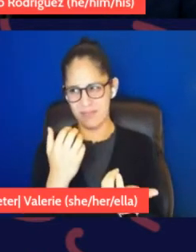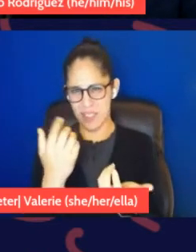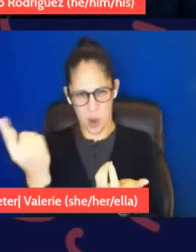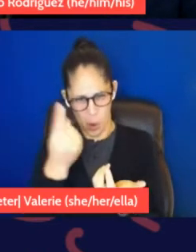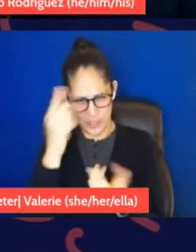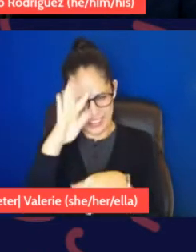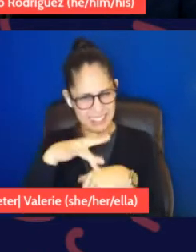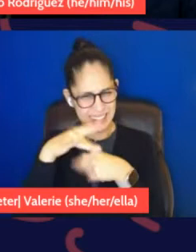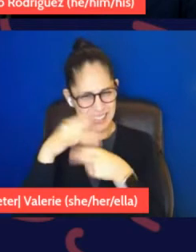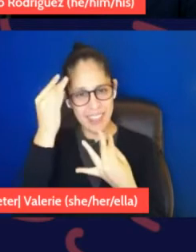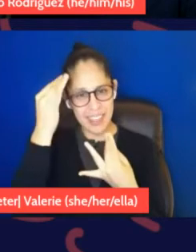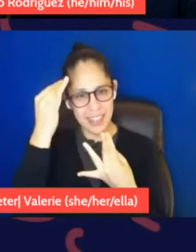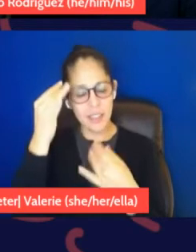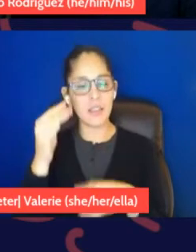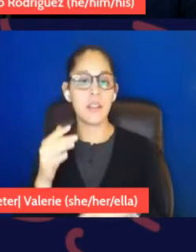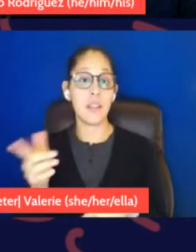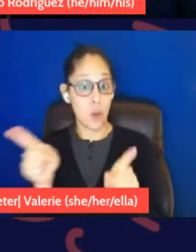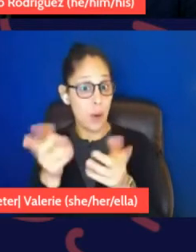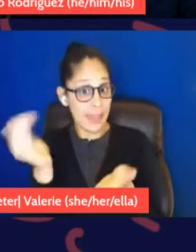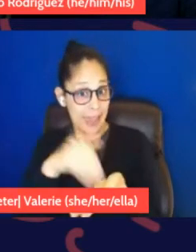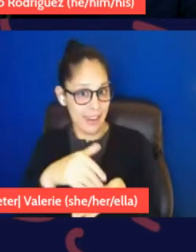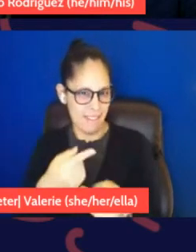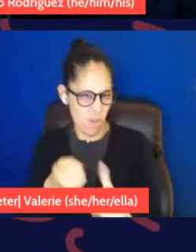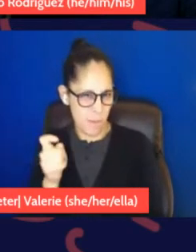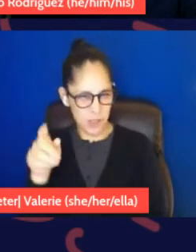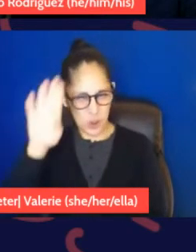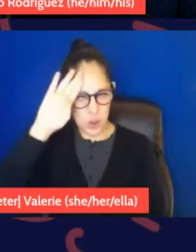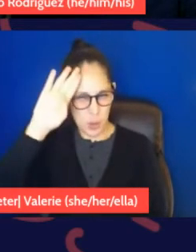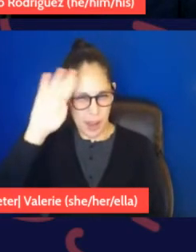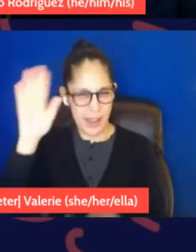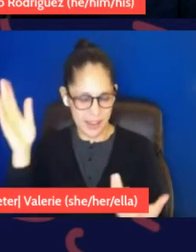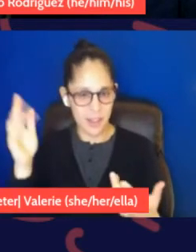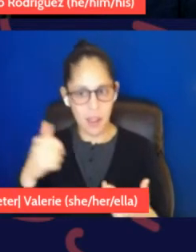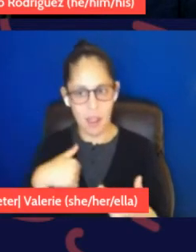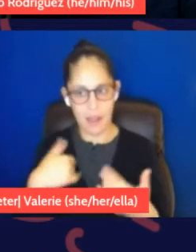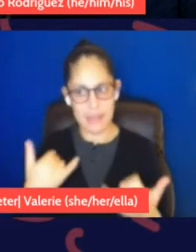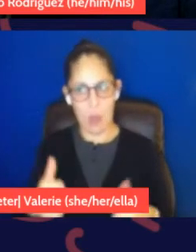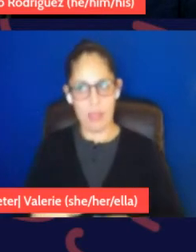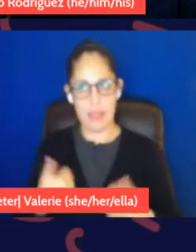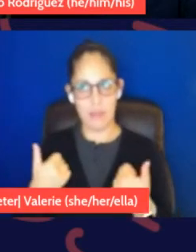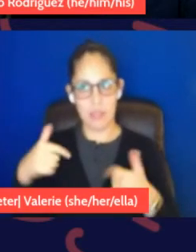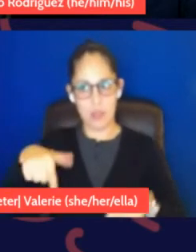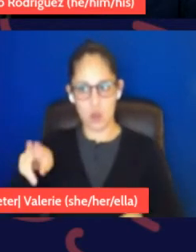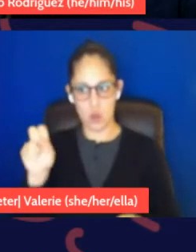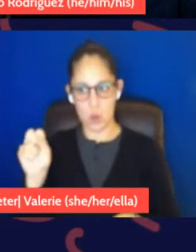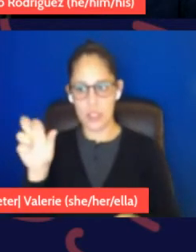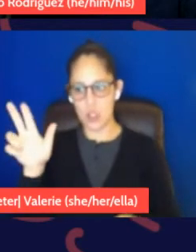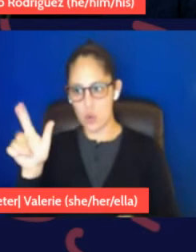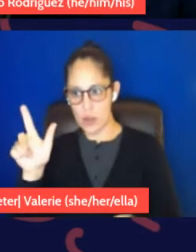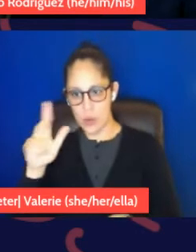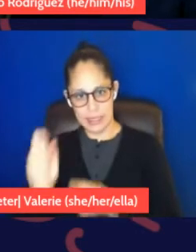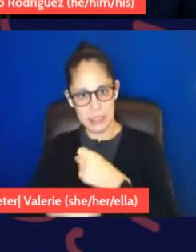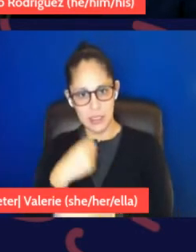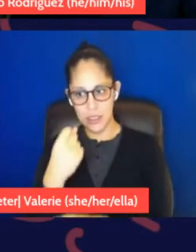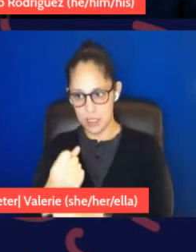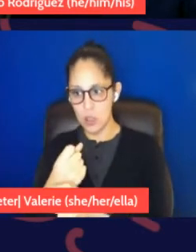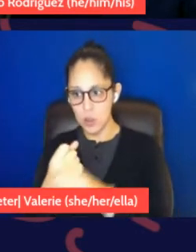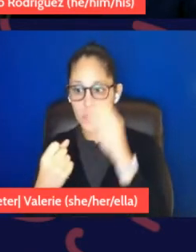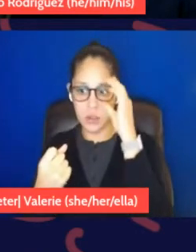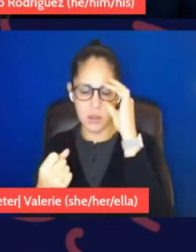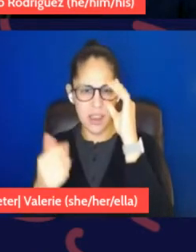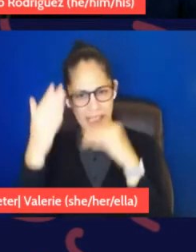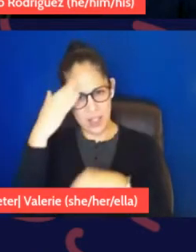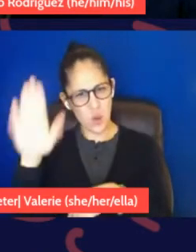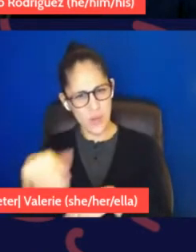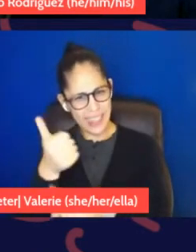think of. I'm from Cuba, and I've been here for the past 23 years. And I know that each of us have like